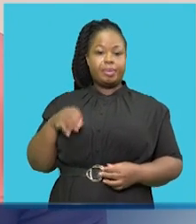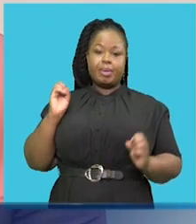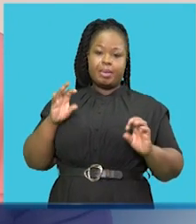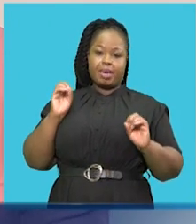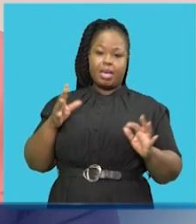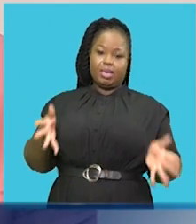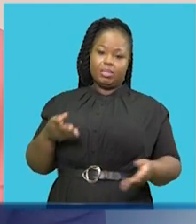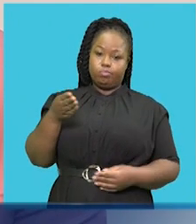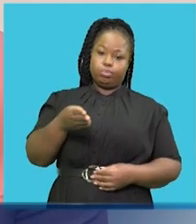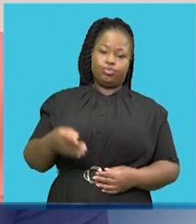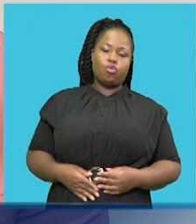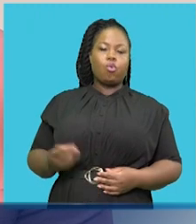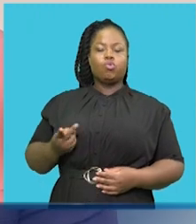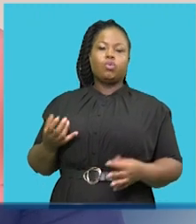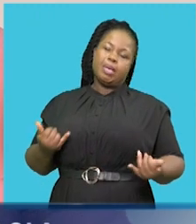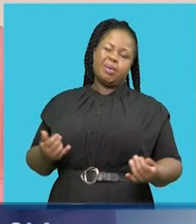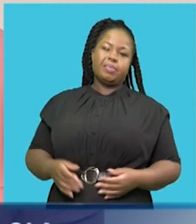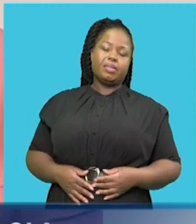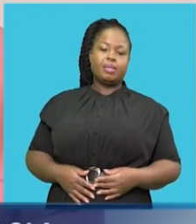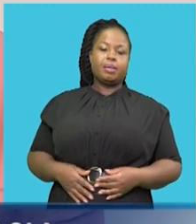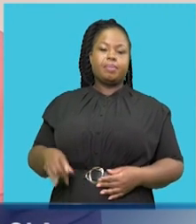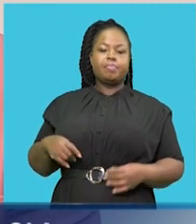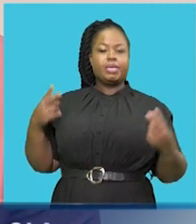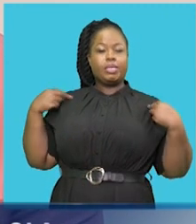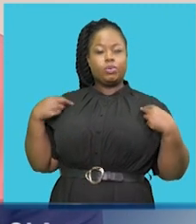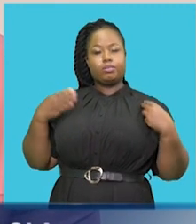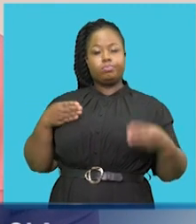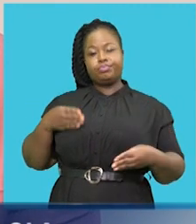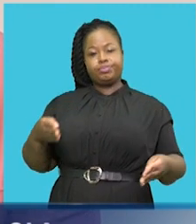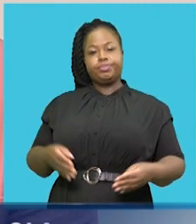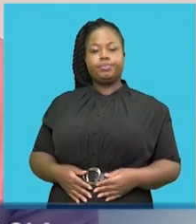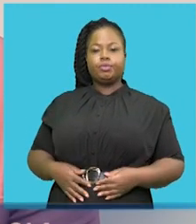coming. So it's a lot of security that is around there.